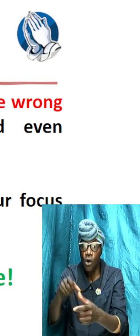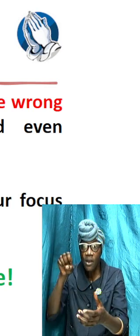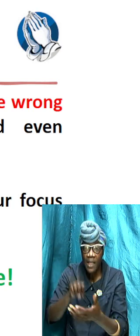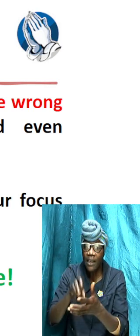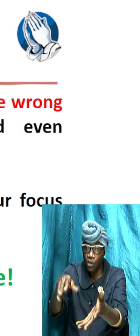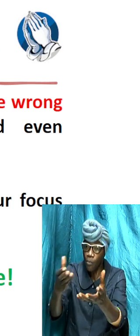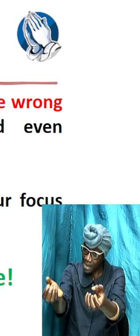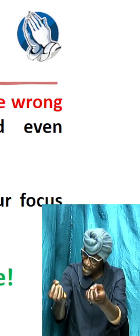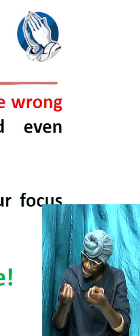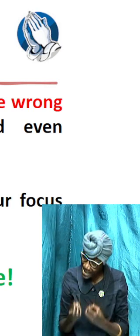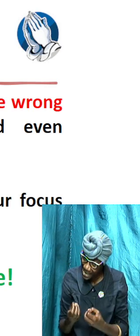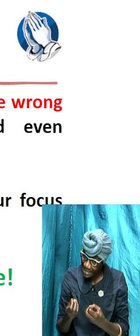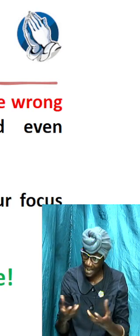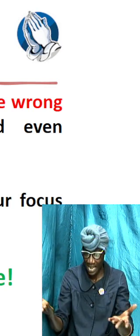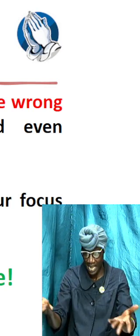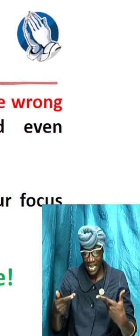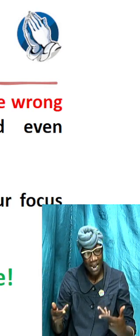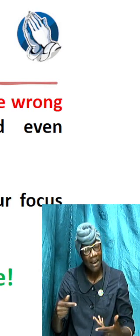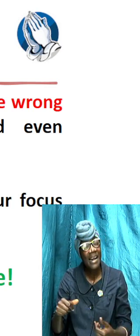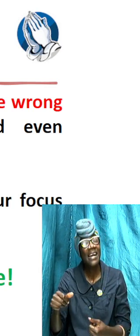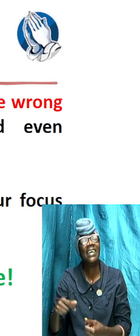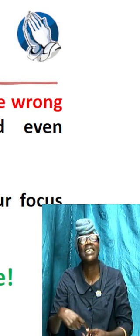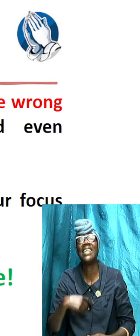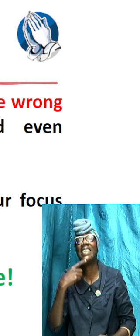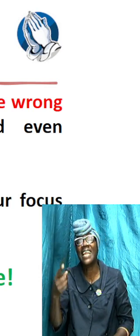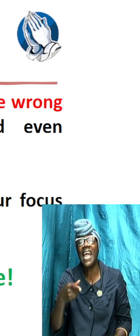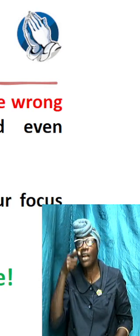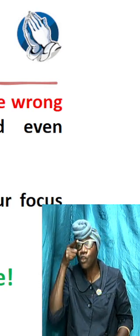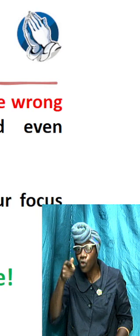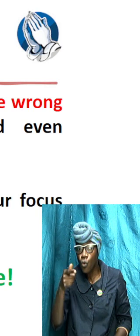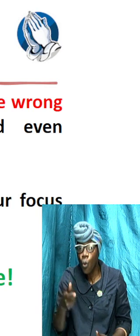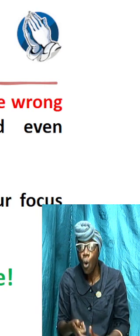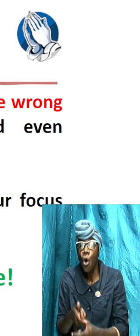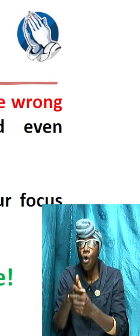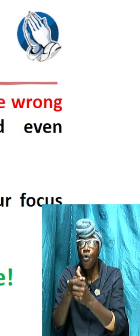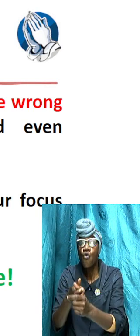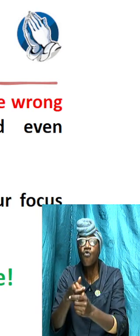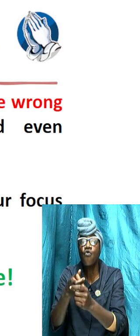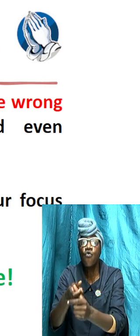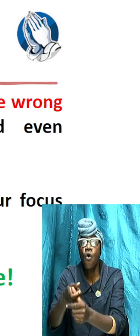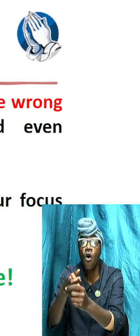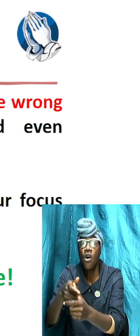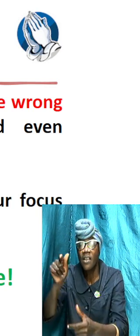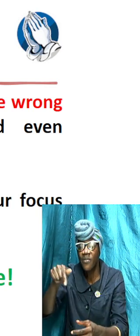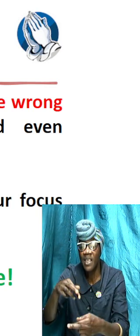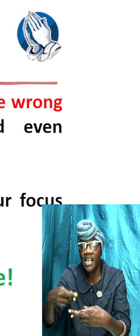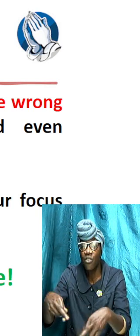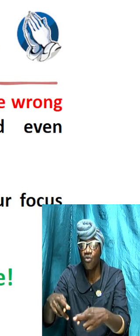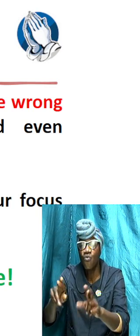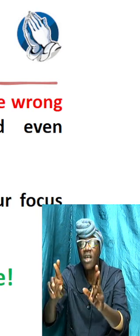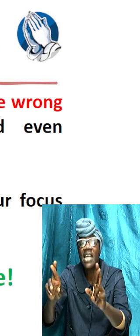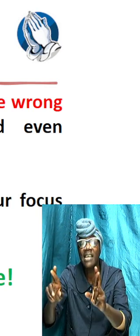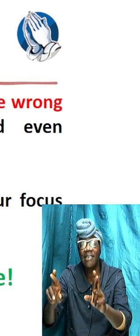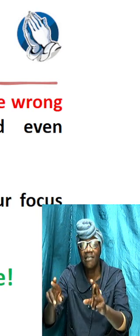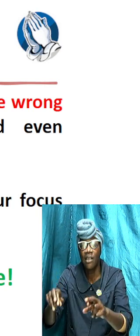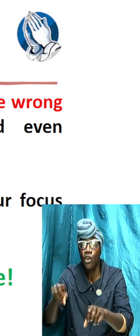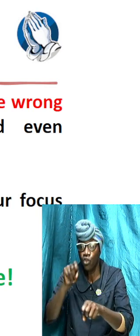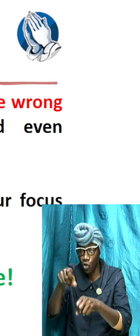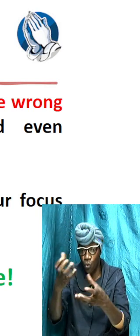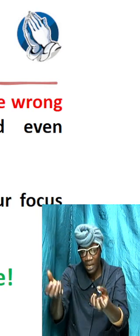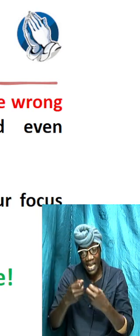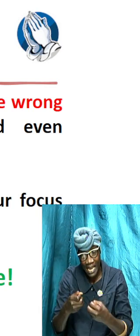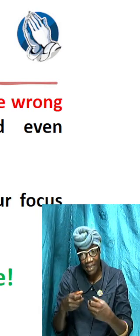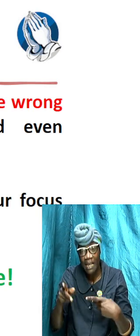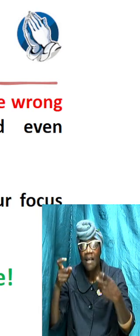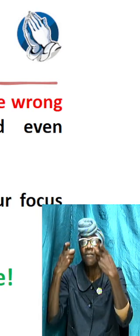obtain. I'm here to tell somebody that run this race that you may obtain the prize. Run this race because there